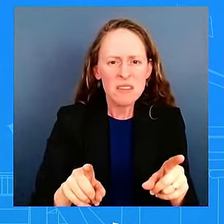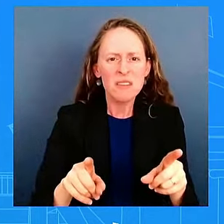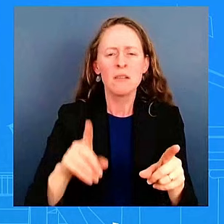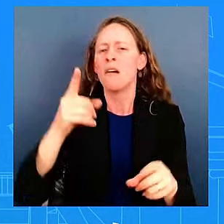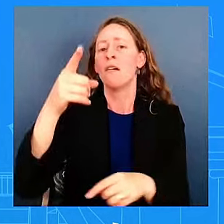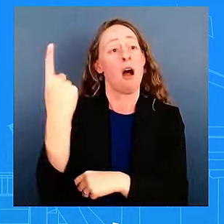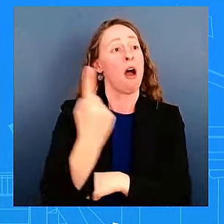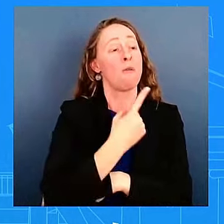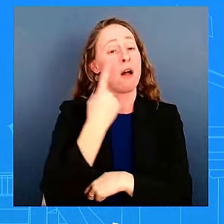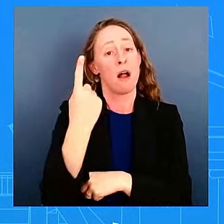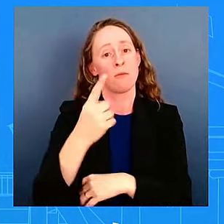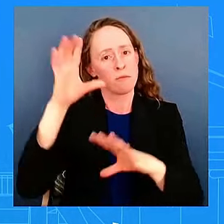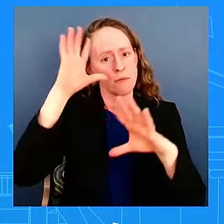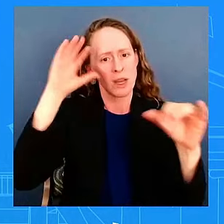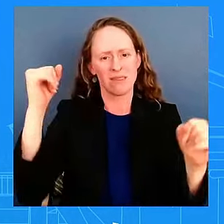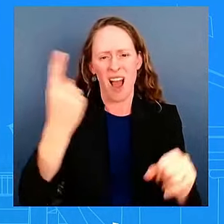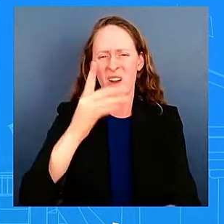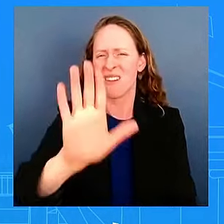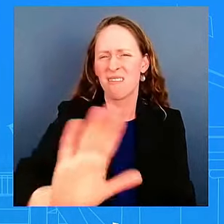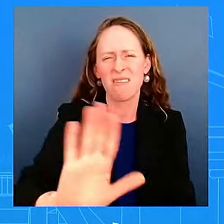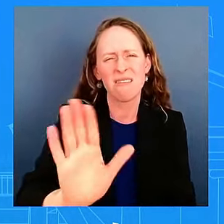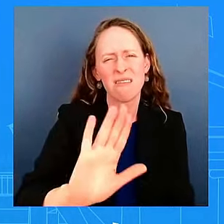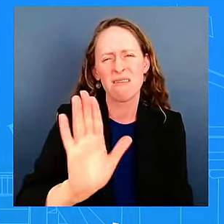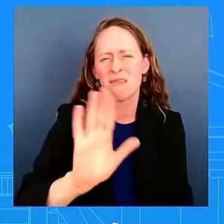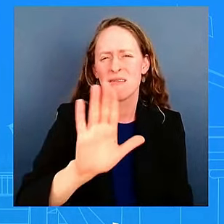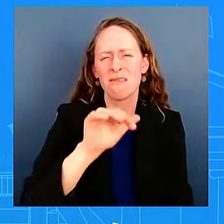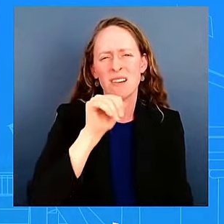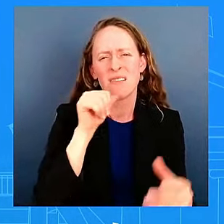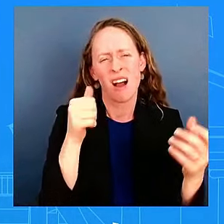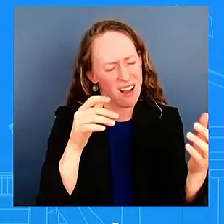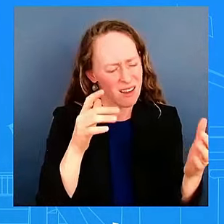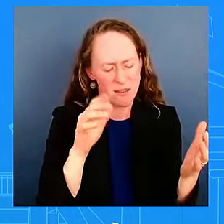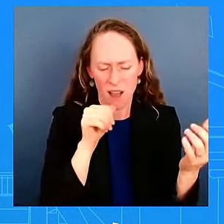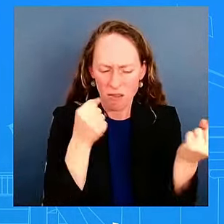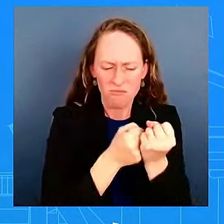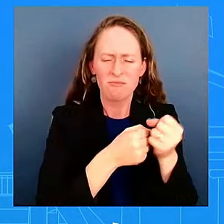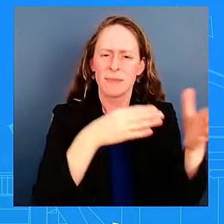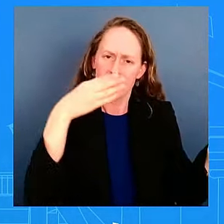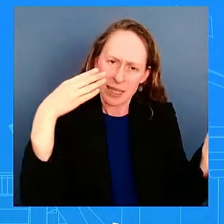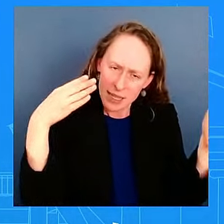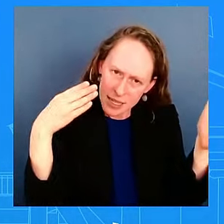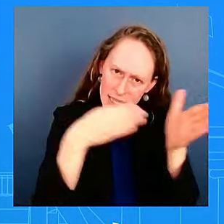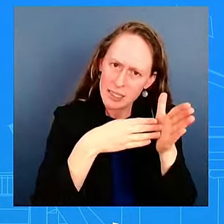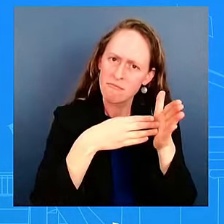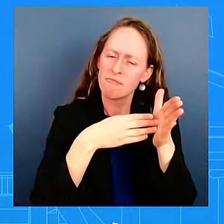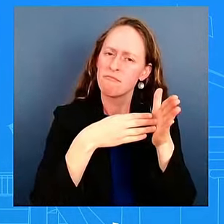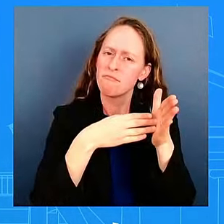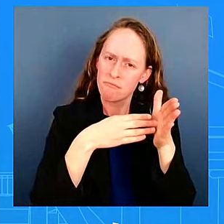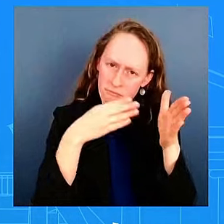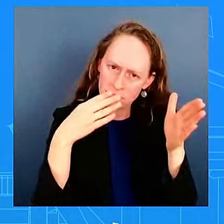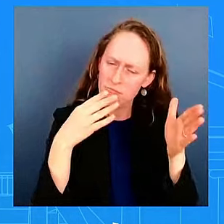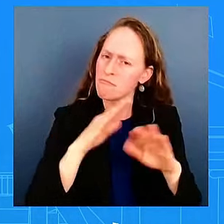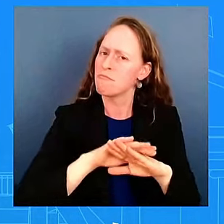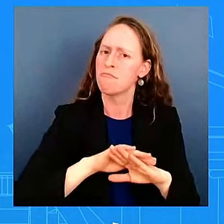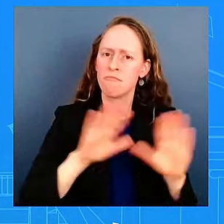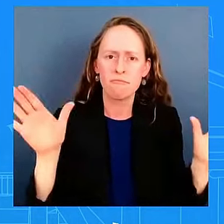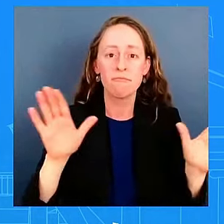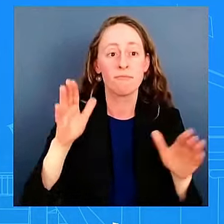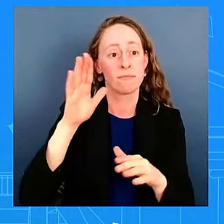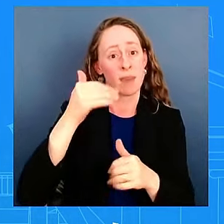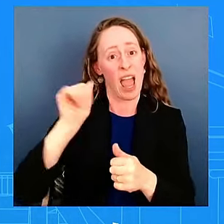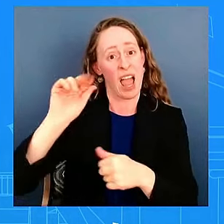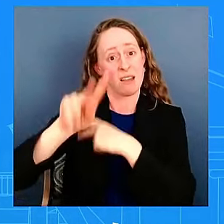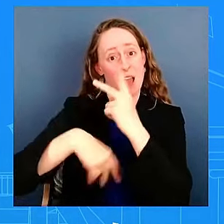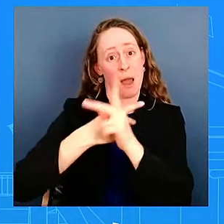against violence, always. Political violence has no place in America. You've heard the president say this. He repeated